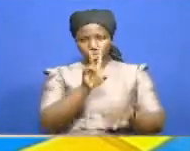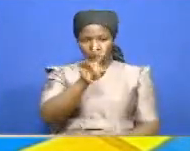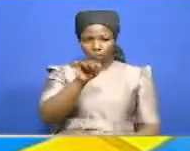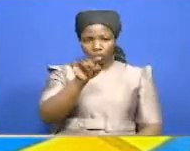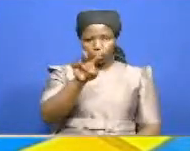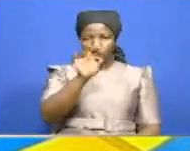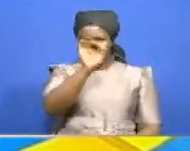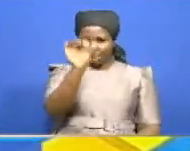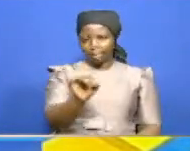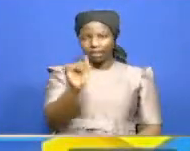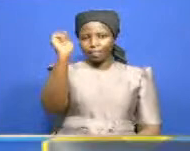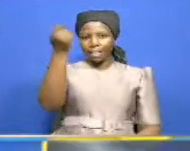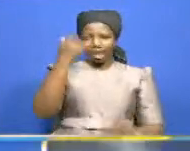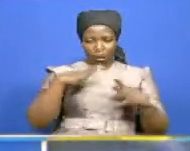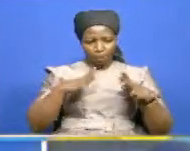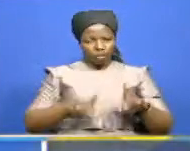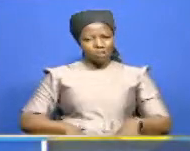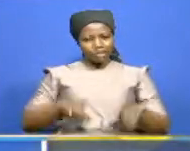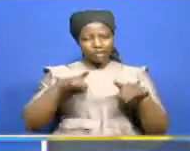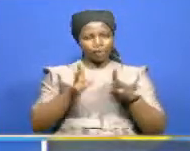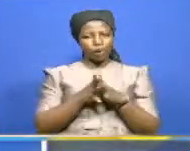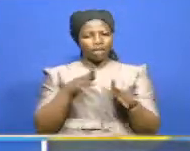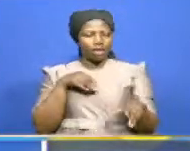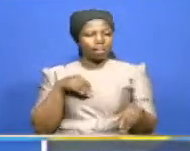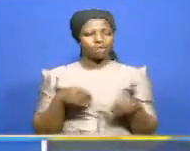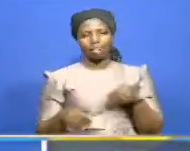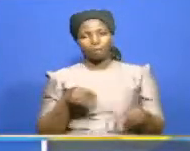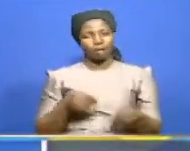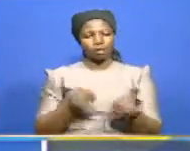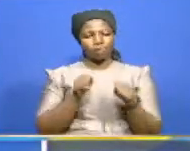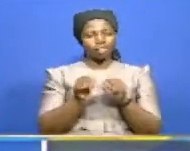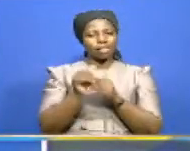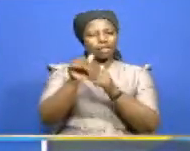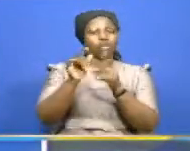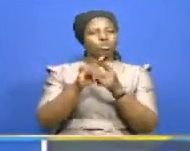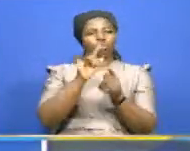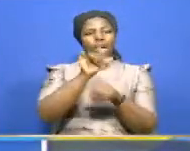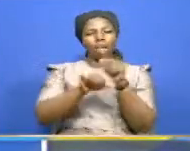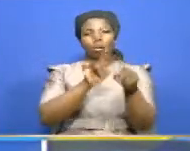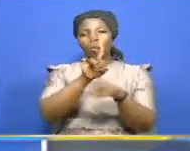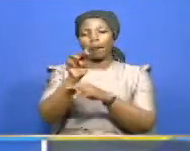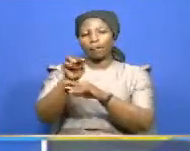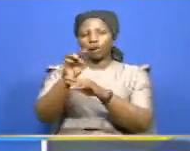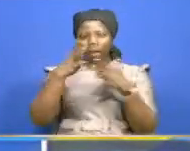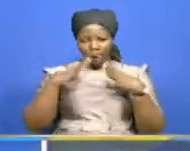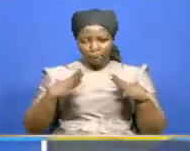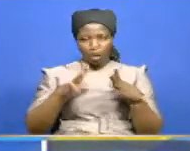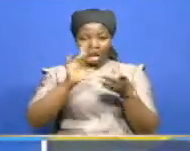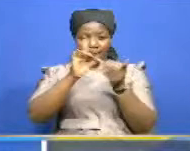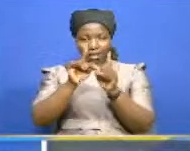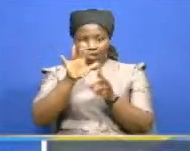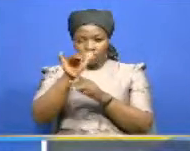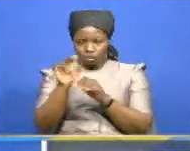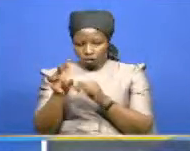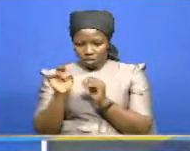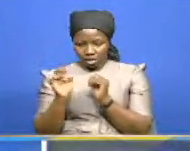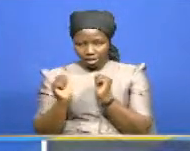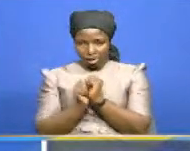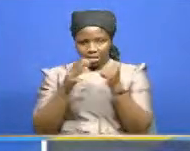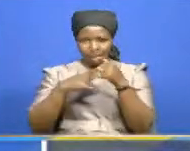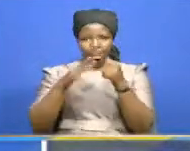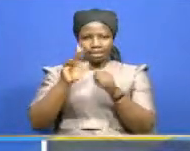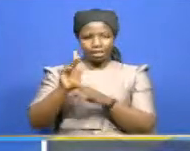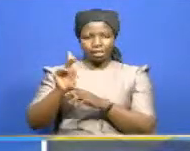2.2% of Kenyans live with some form of disability, which translates to close to 1 million people. Data from the 2019 Kenya